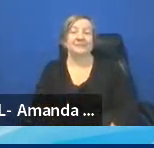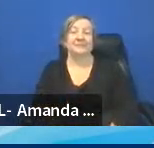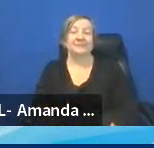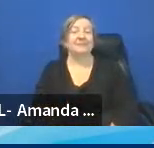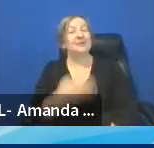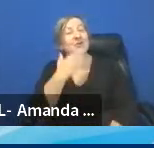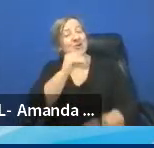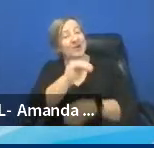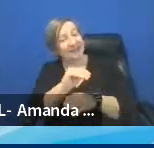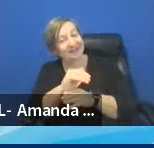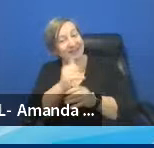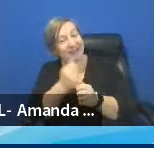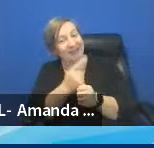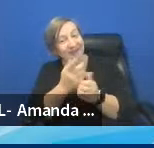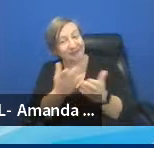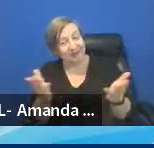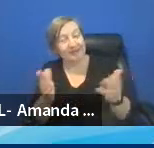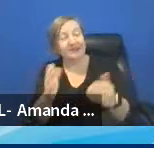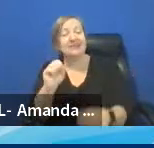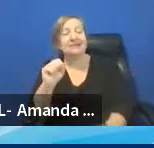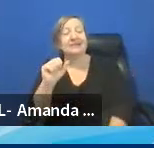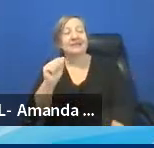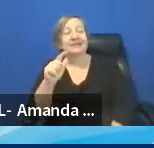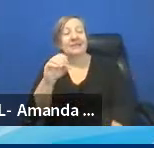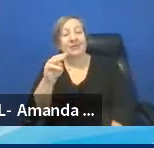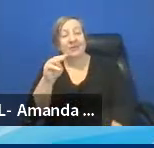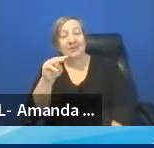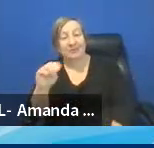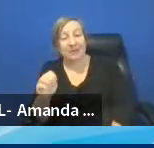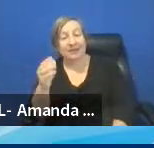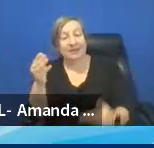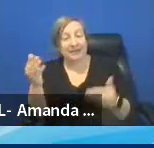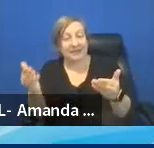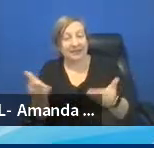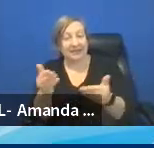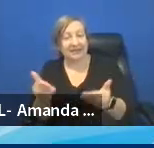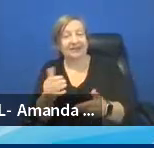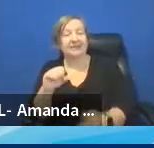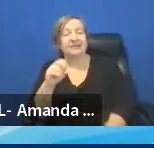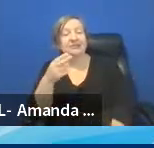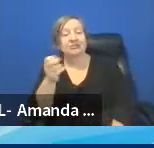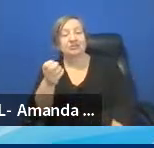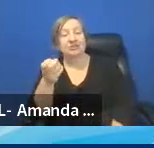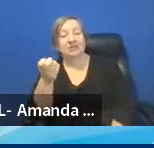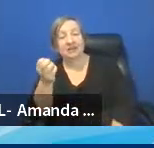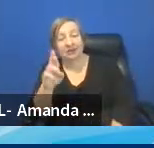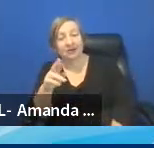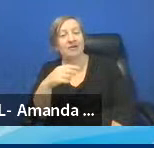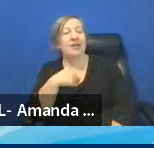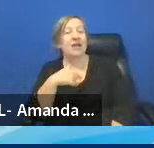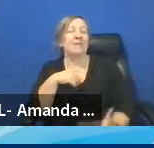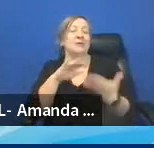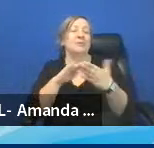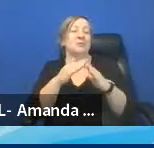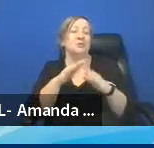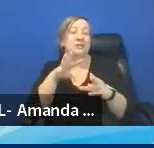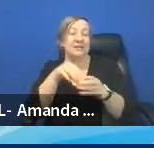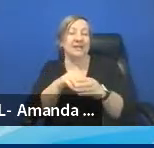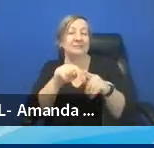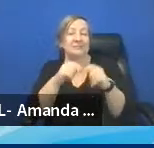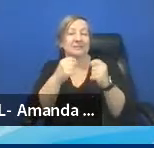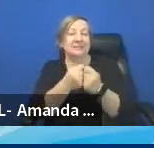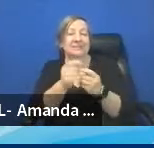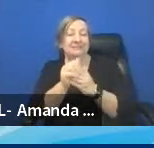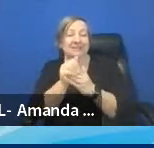Good evening, everyone. Salome here. I use she, her pronouns, and I am the community engagement team